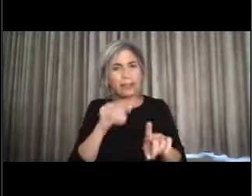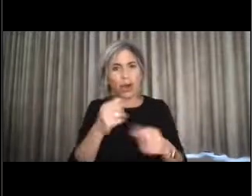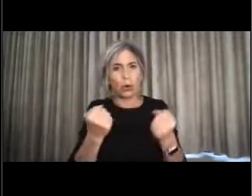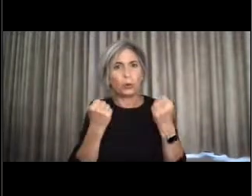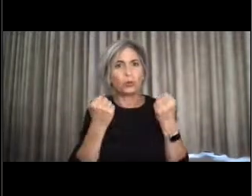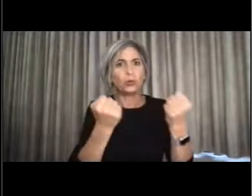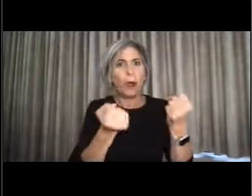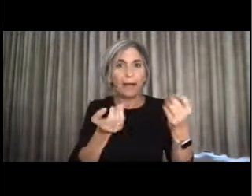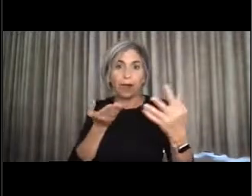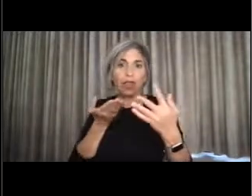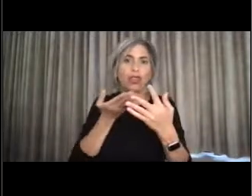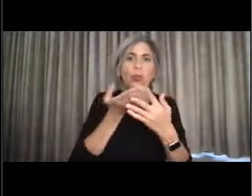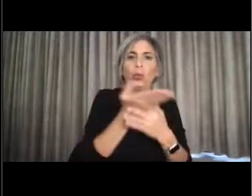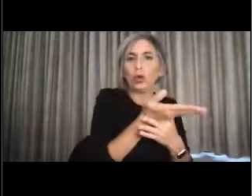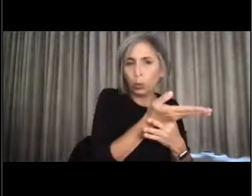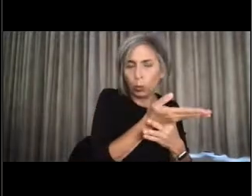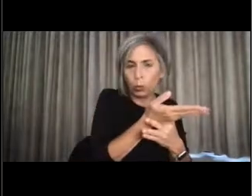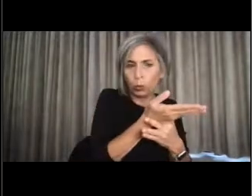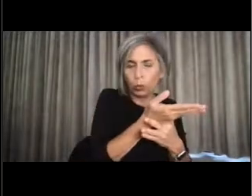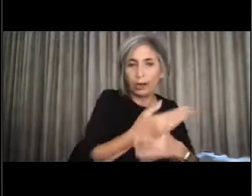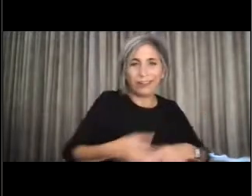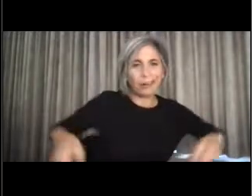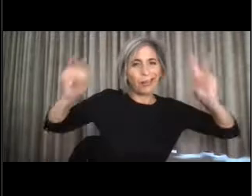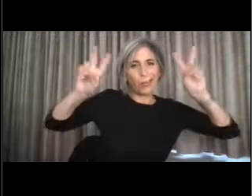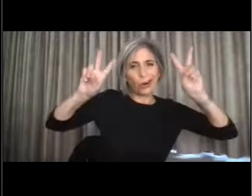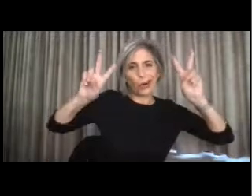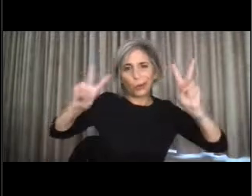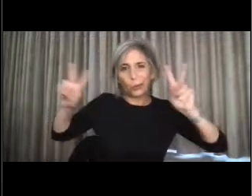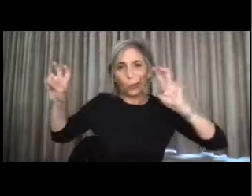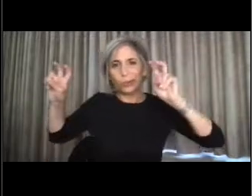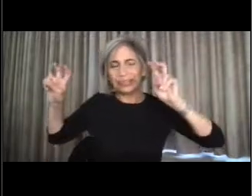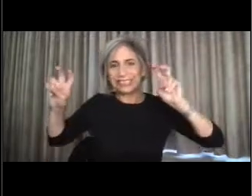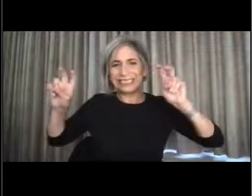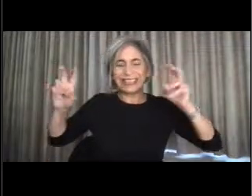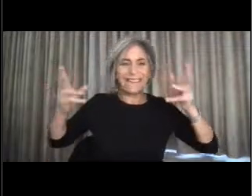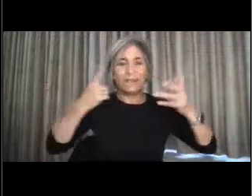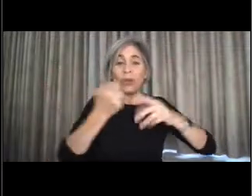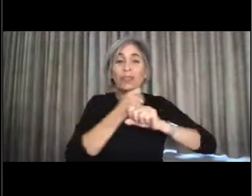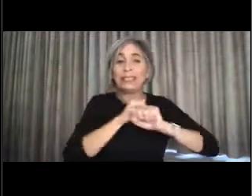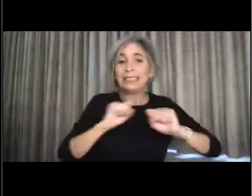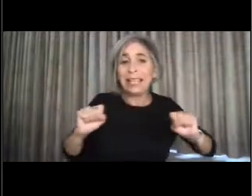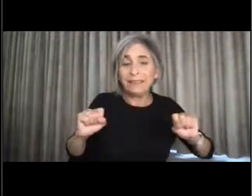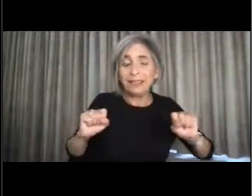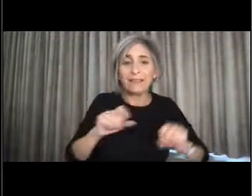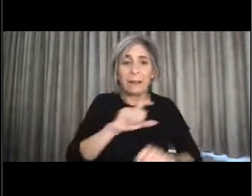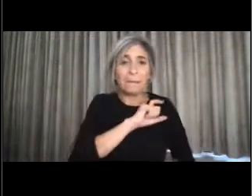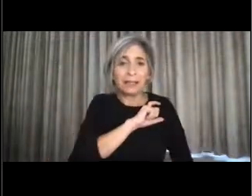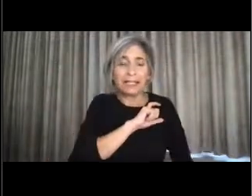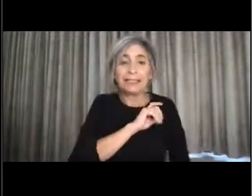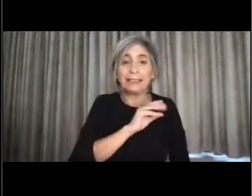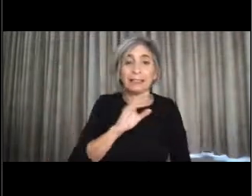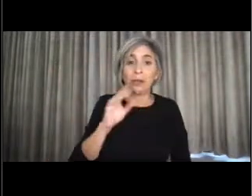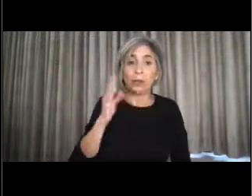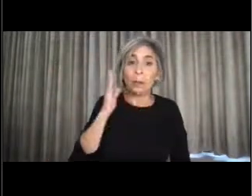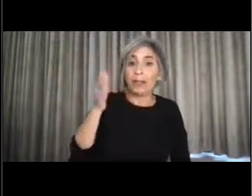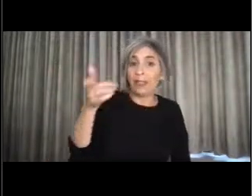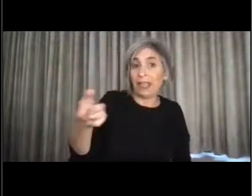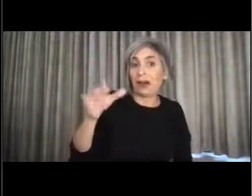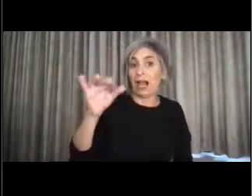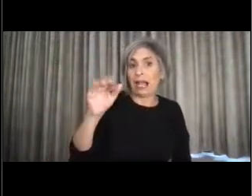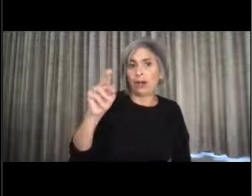through. And there's a couple of quotes that we utilize, but I just want to, for the safety. Now, our police officers will usually be on that Ocean Avenue,